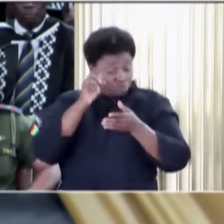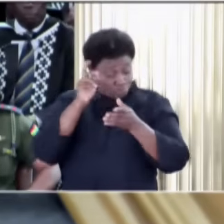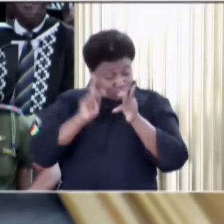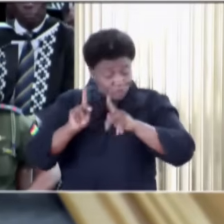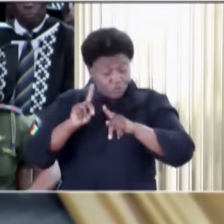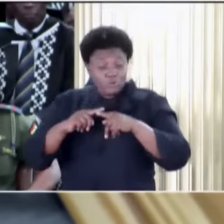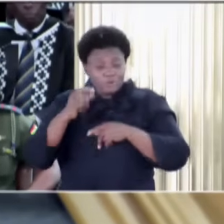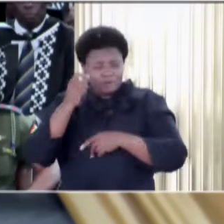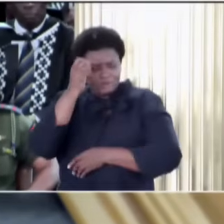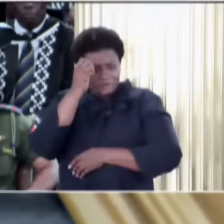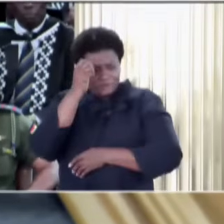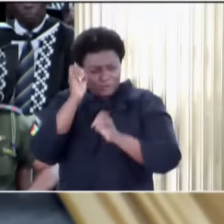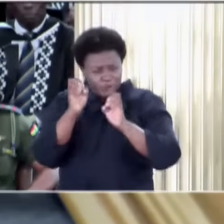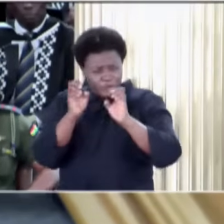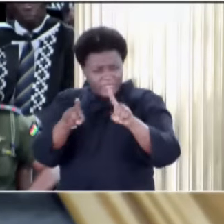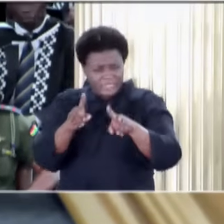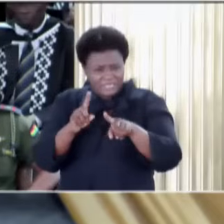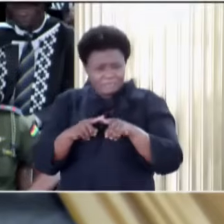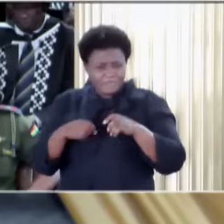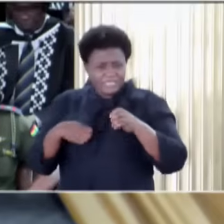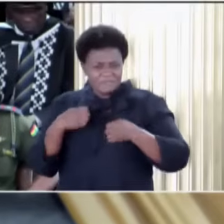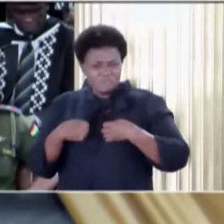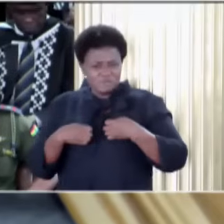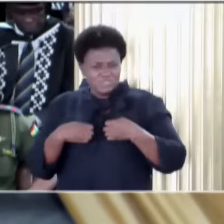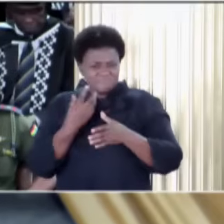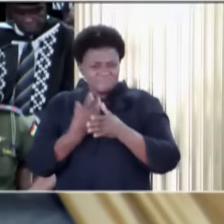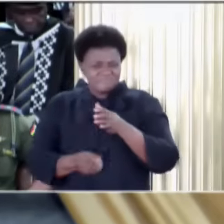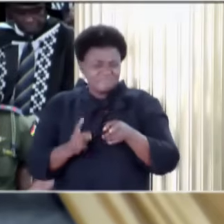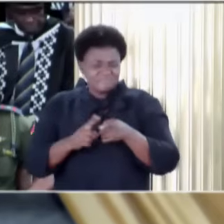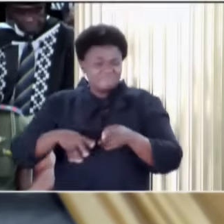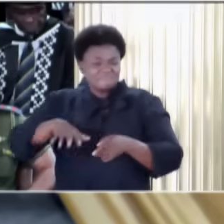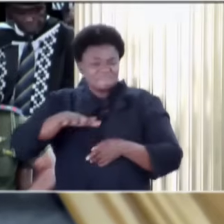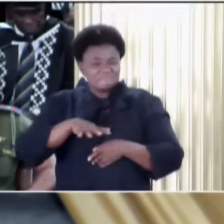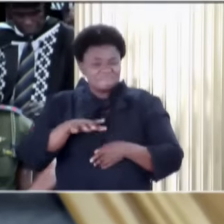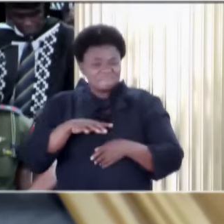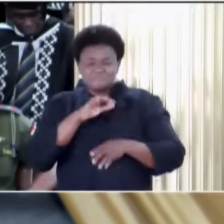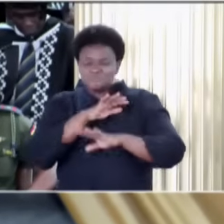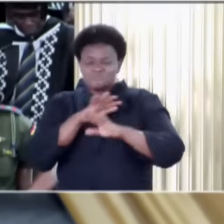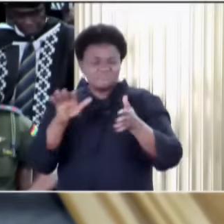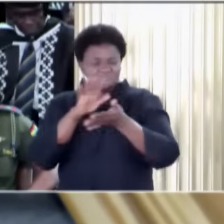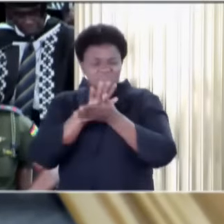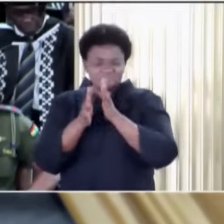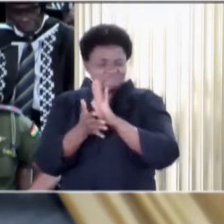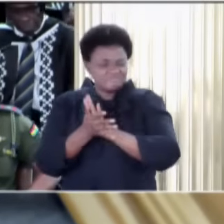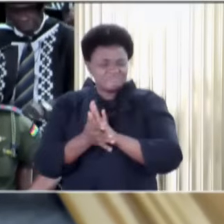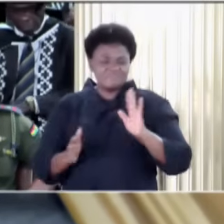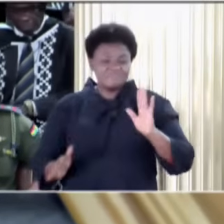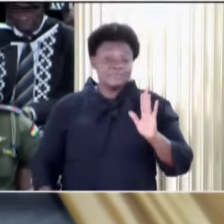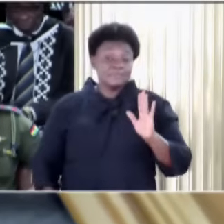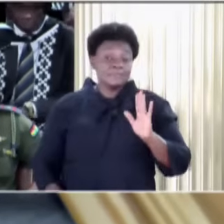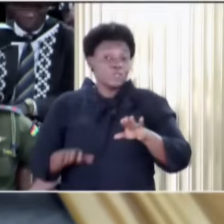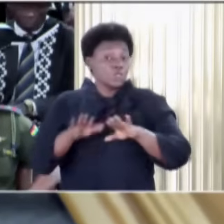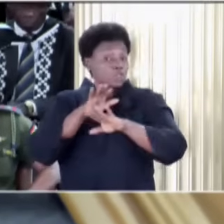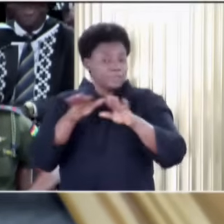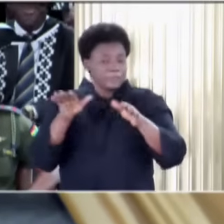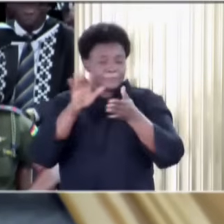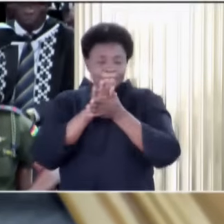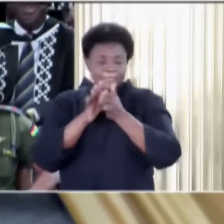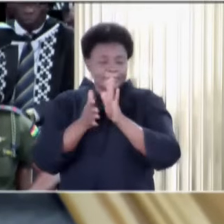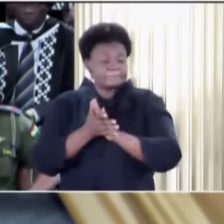but emotionally absent from their surroundings. Do not become that. Do not become